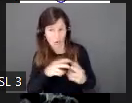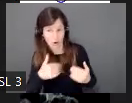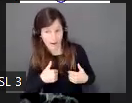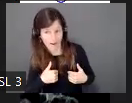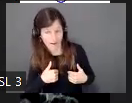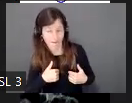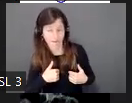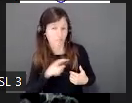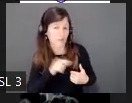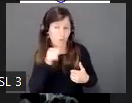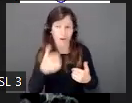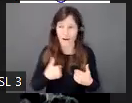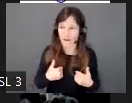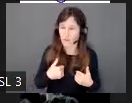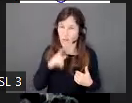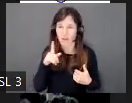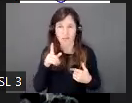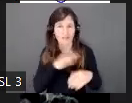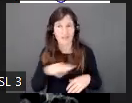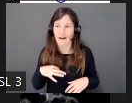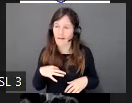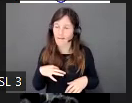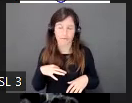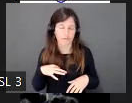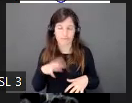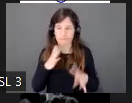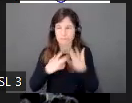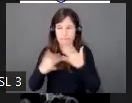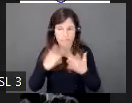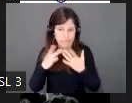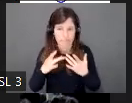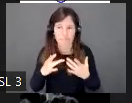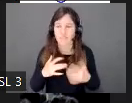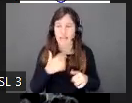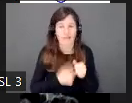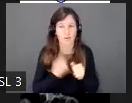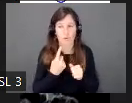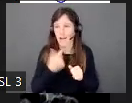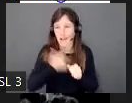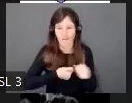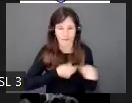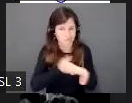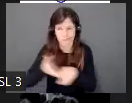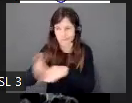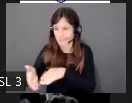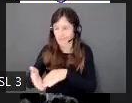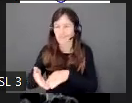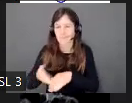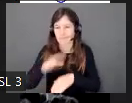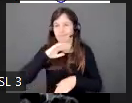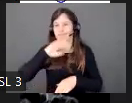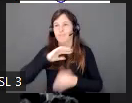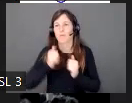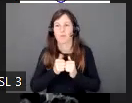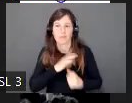the healthcare and policing are going through challenges in regards to staffing. And we see this in our capacity levels within